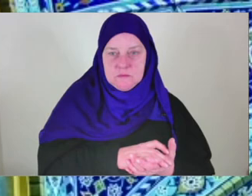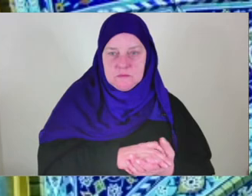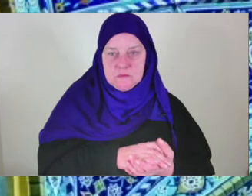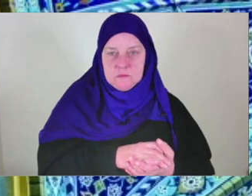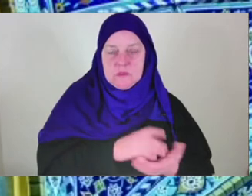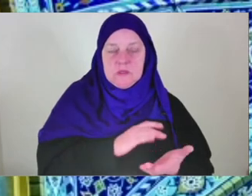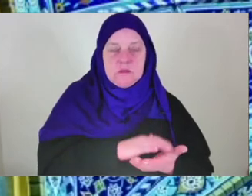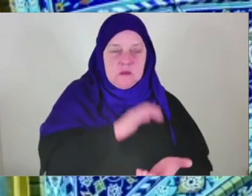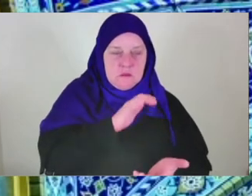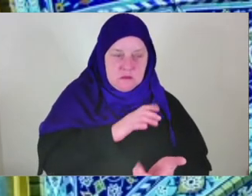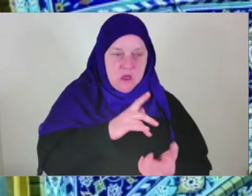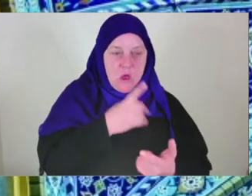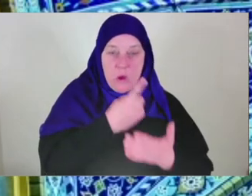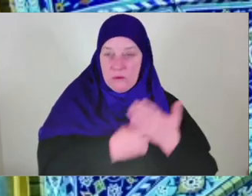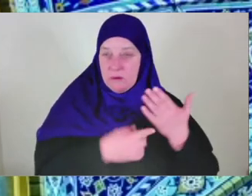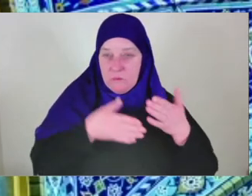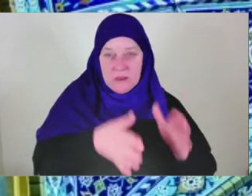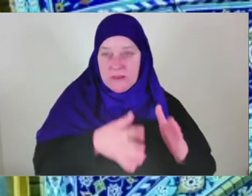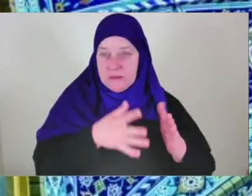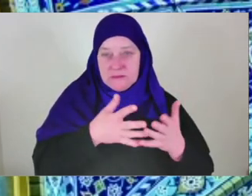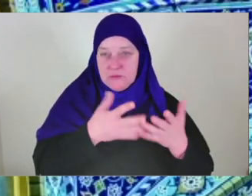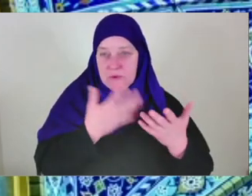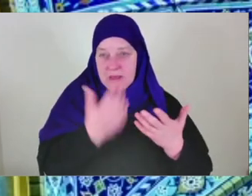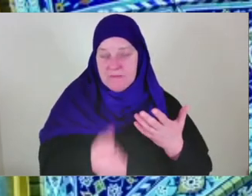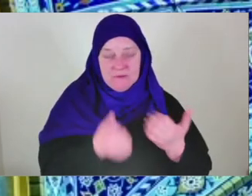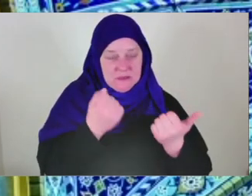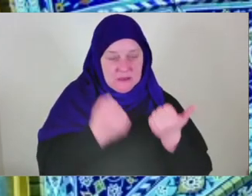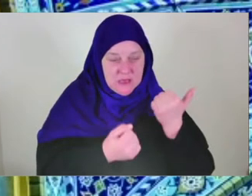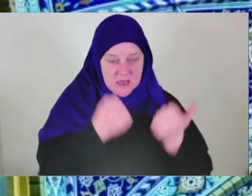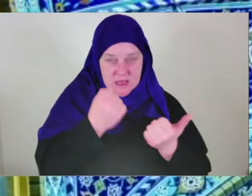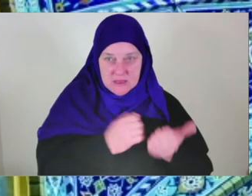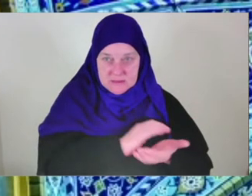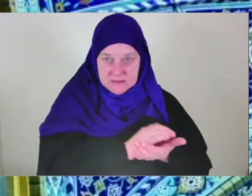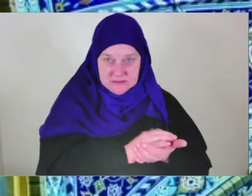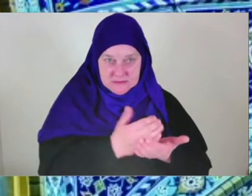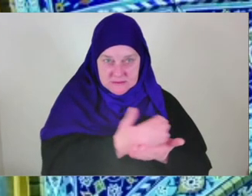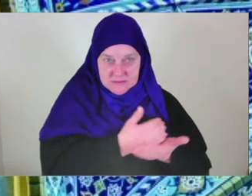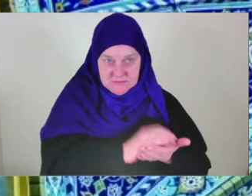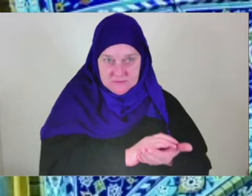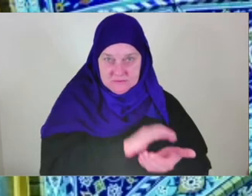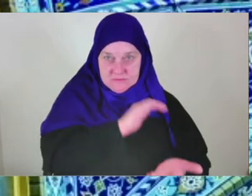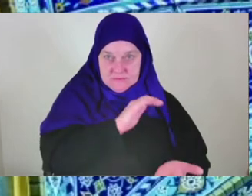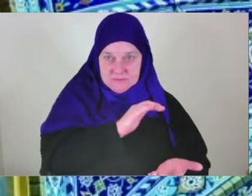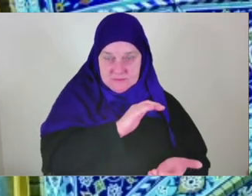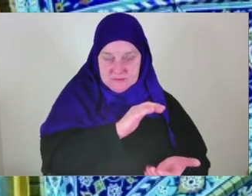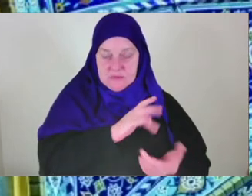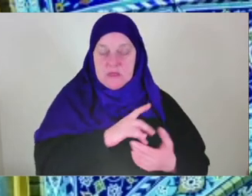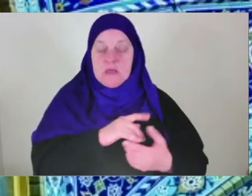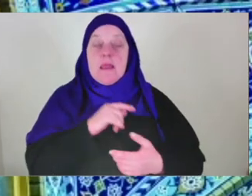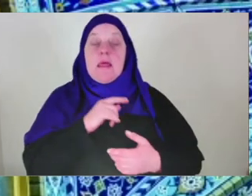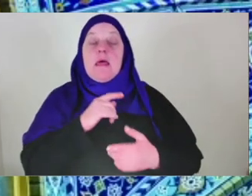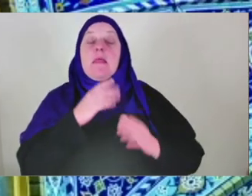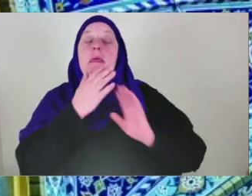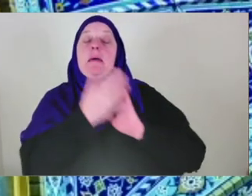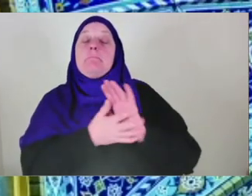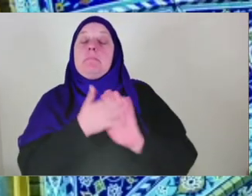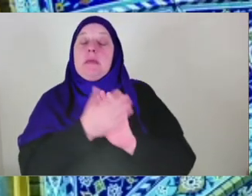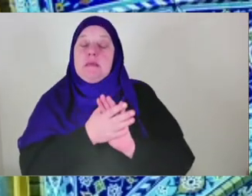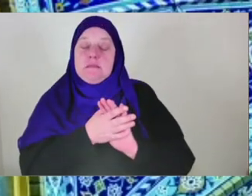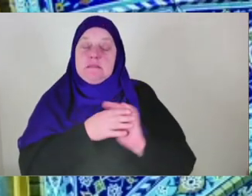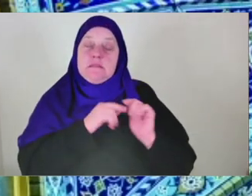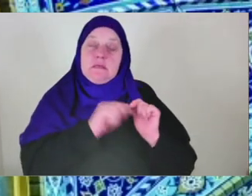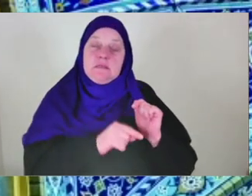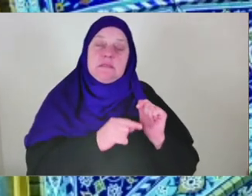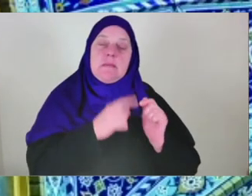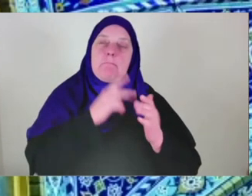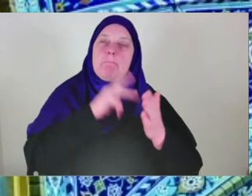saving from now, according to Ayatollah Sistani, is part of the ma'un. Ma'un means the necessary expenses,